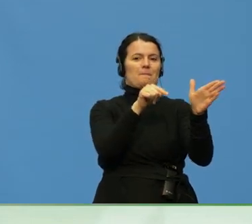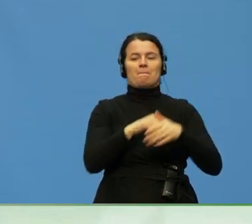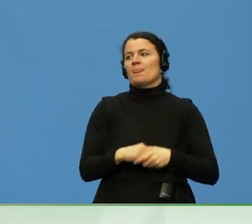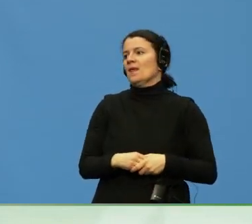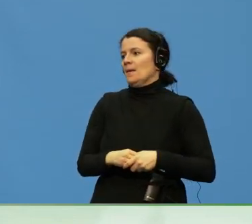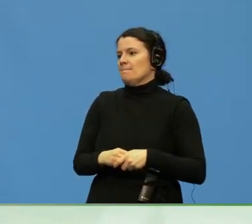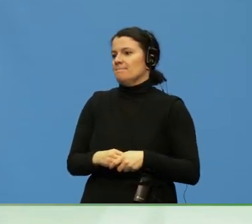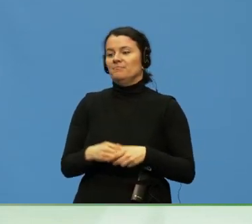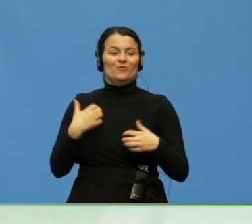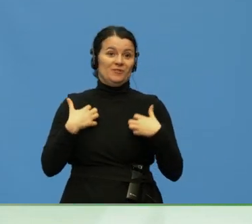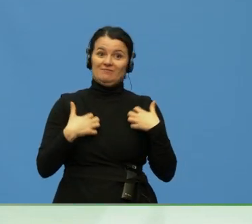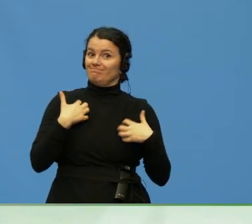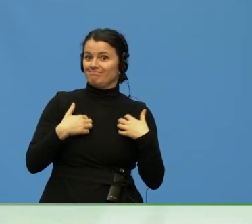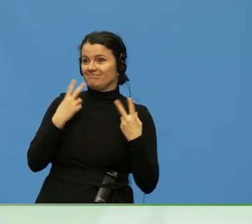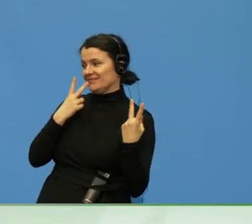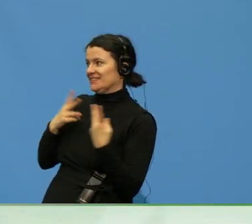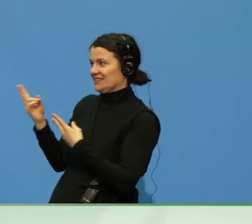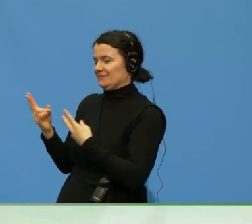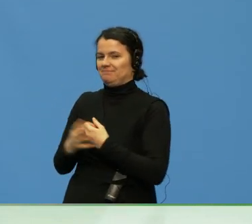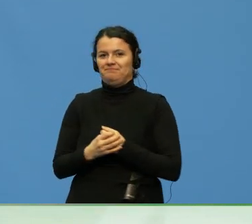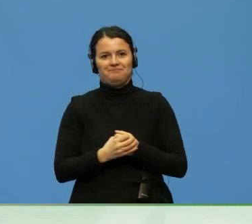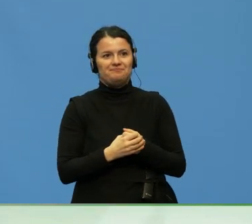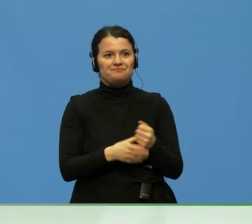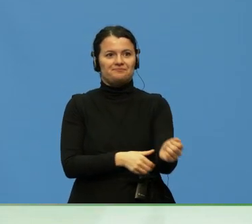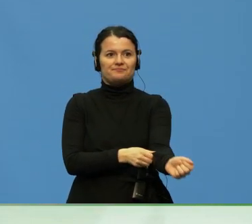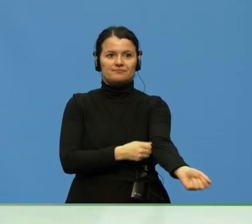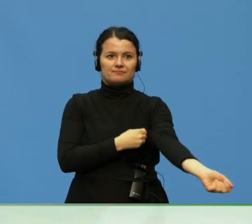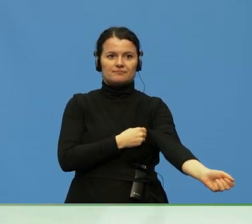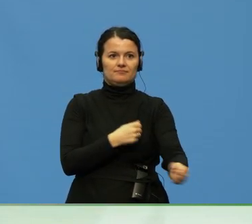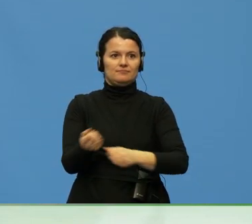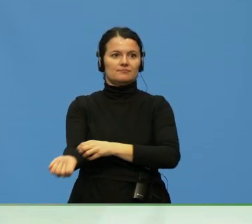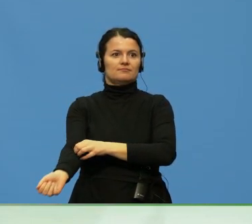So, as we all remember,